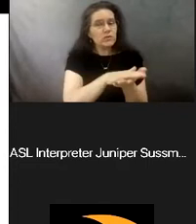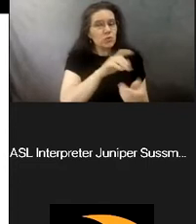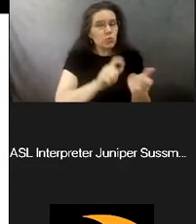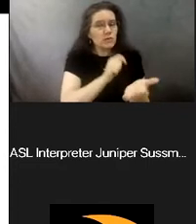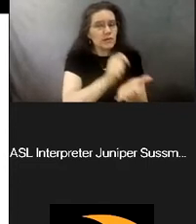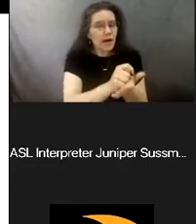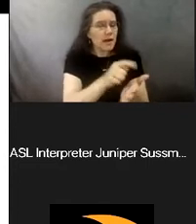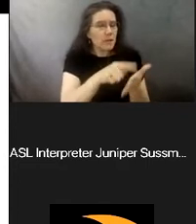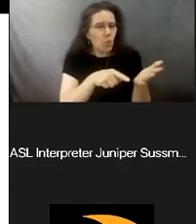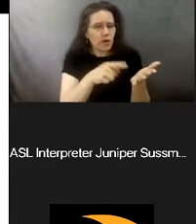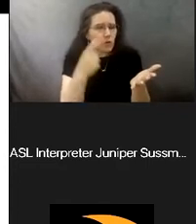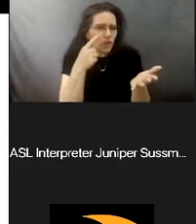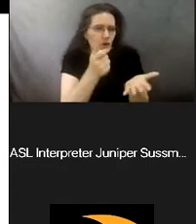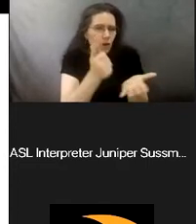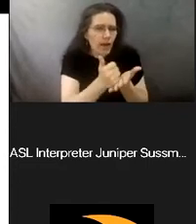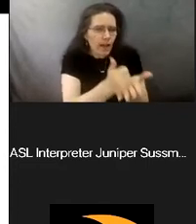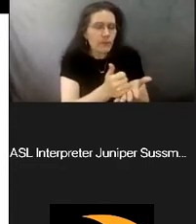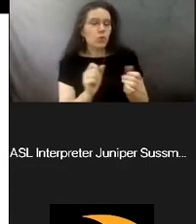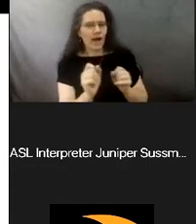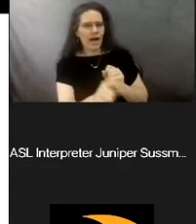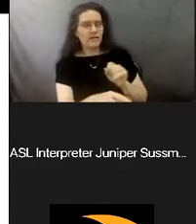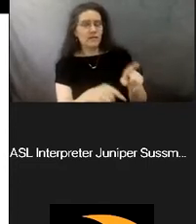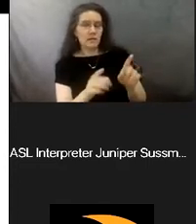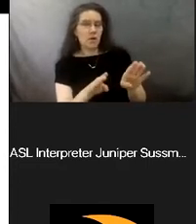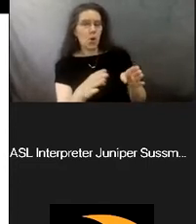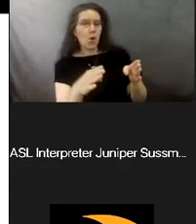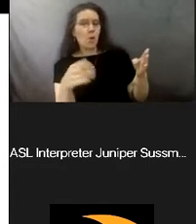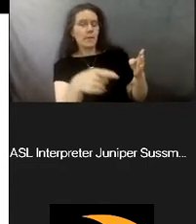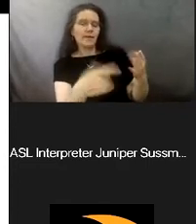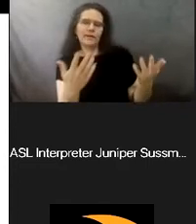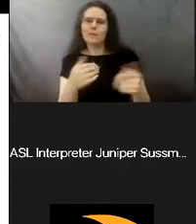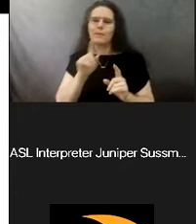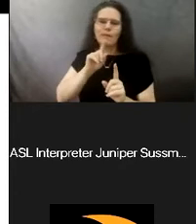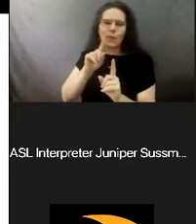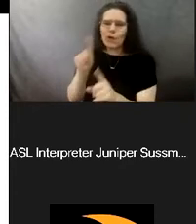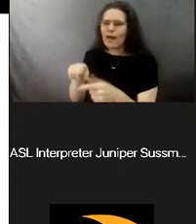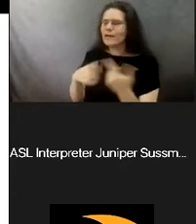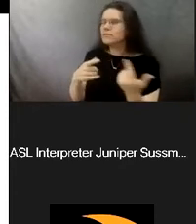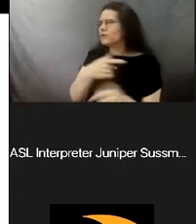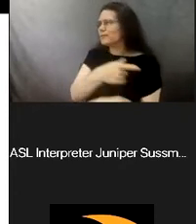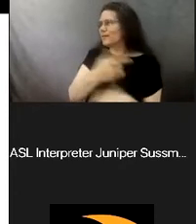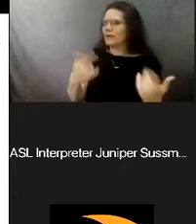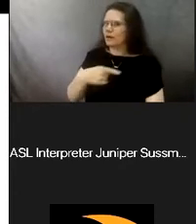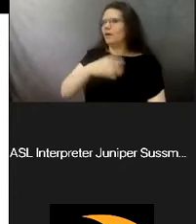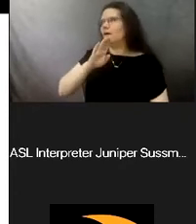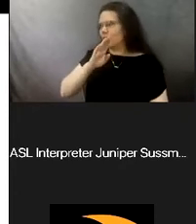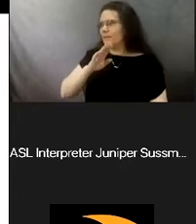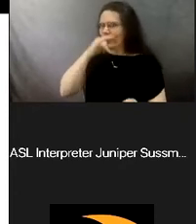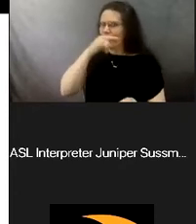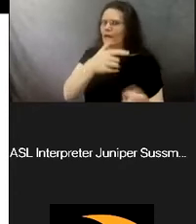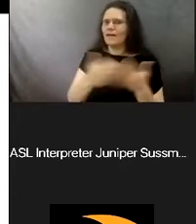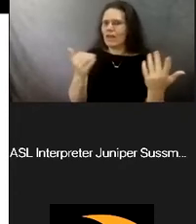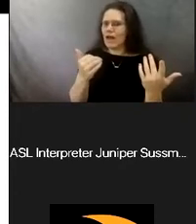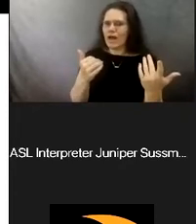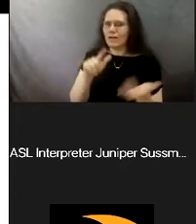things, it actually will open the door. And maybe they tell you, you know what, my child's having a ton of lows because